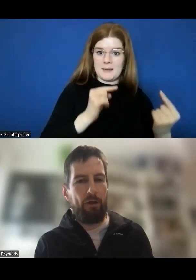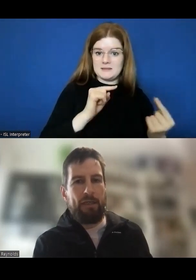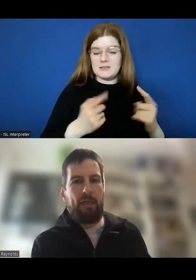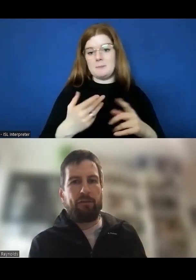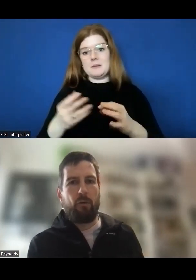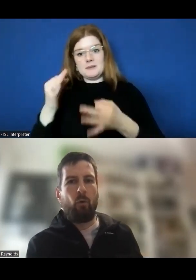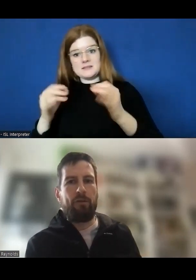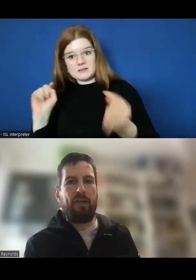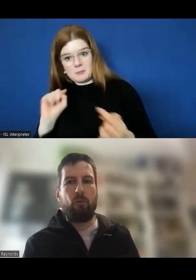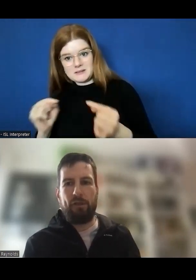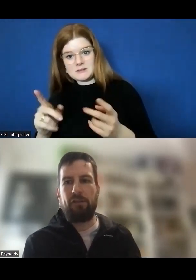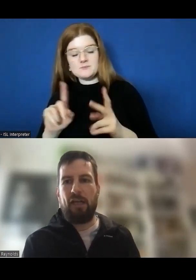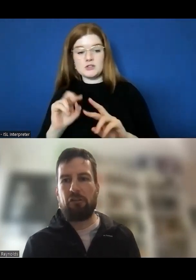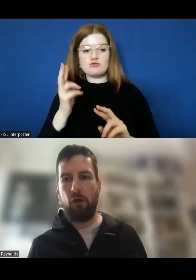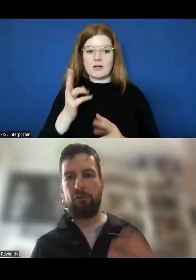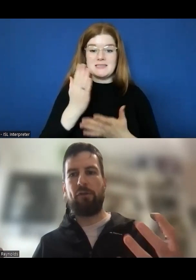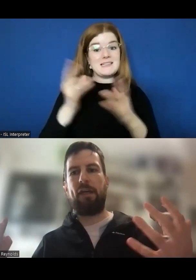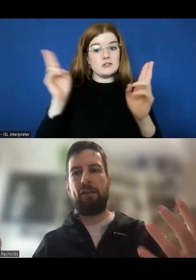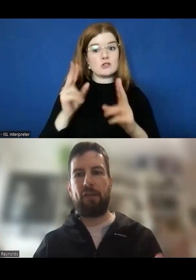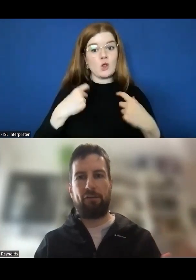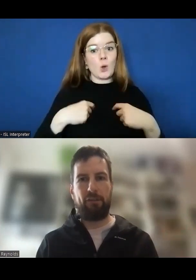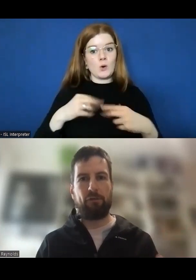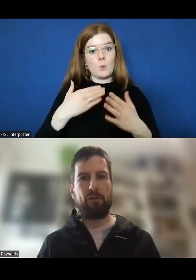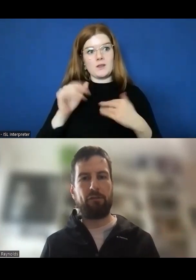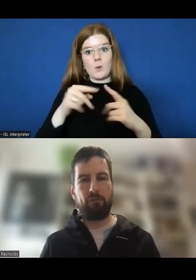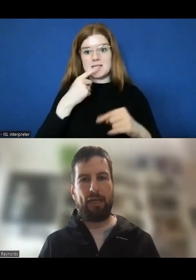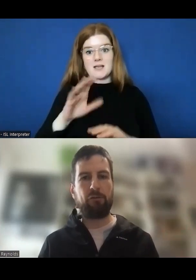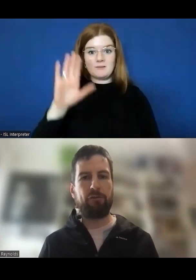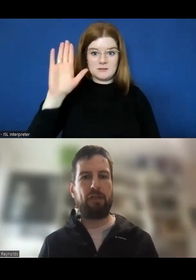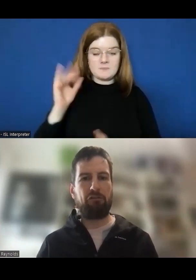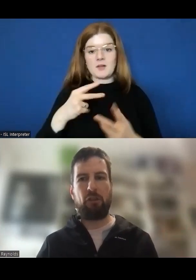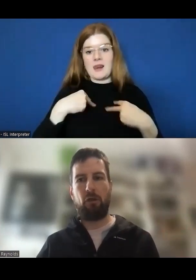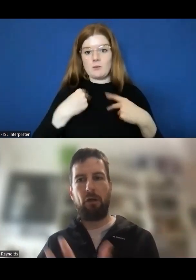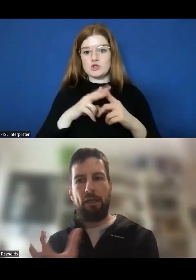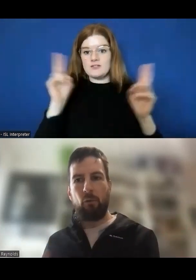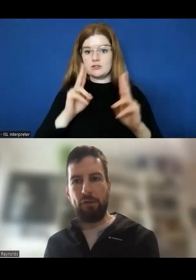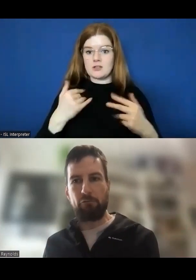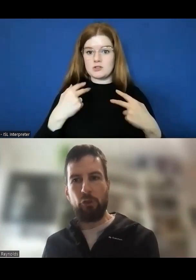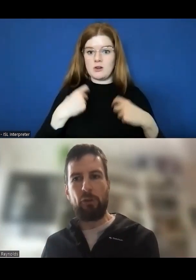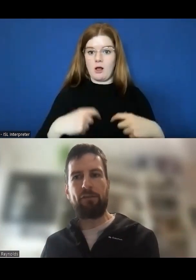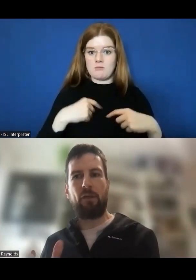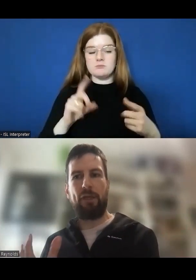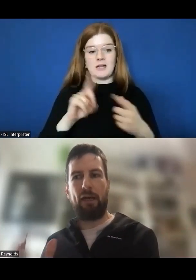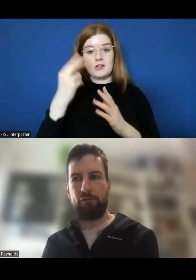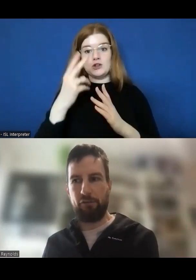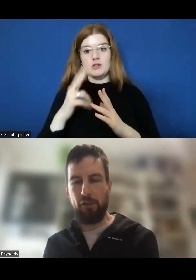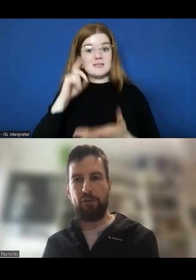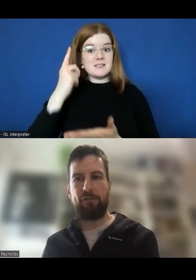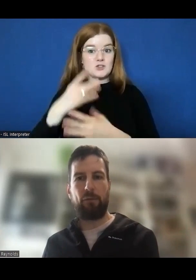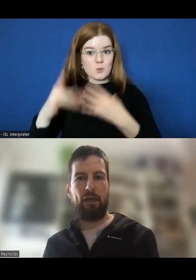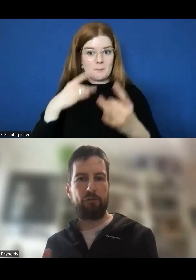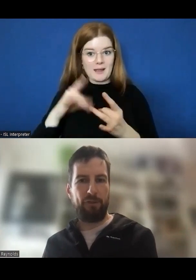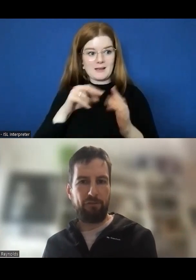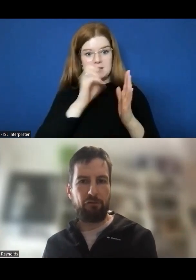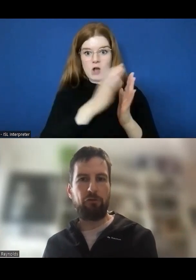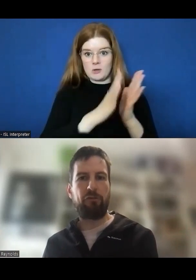so on. And so in one sense, what international lawyers will say is that, you know, the language of international law, the rulings that we have, the documents